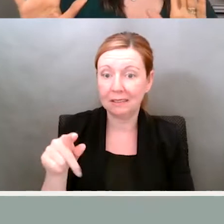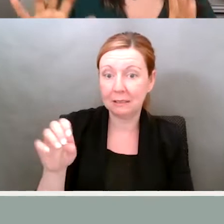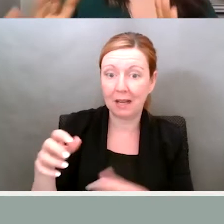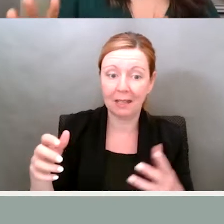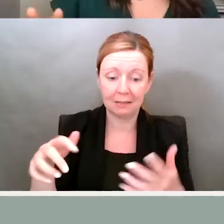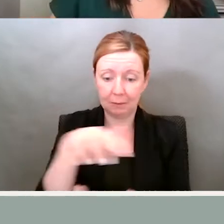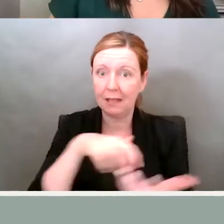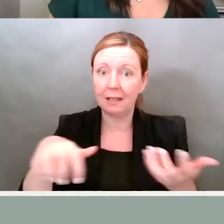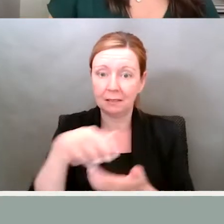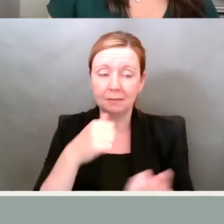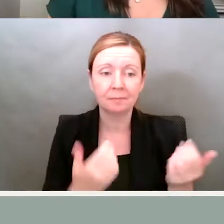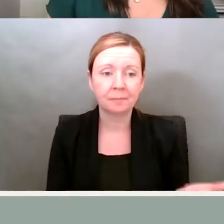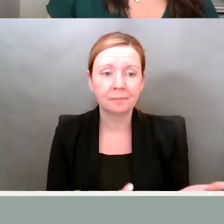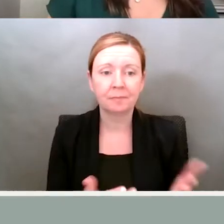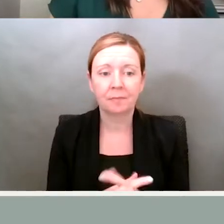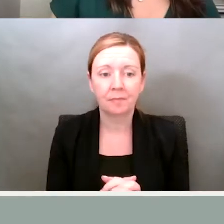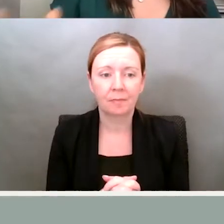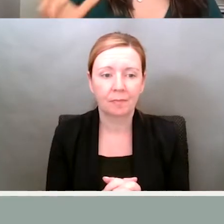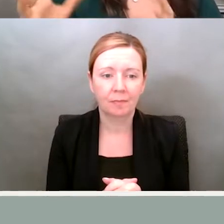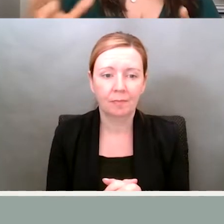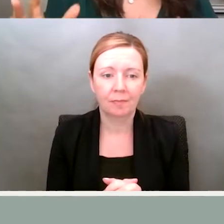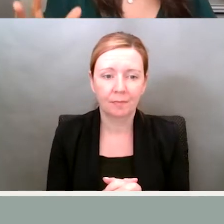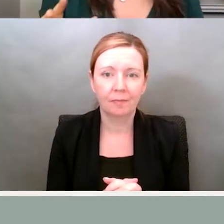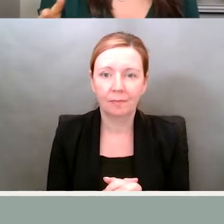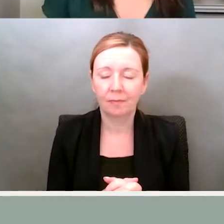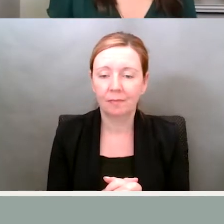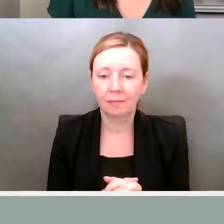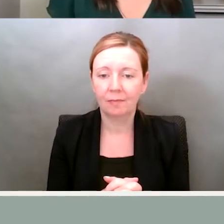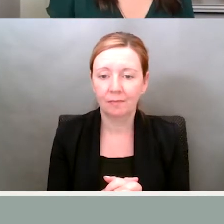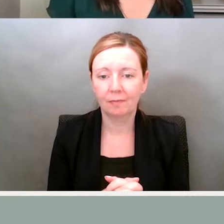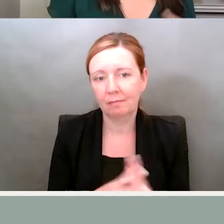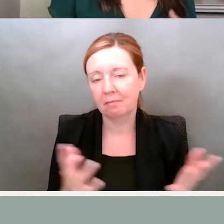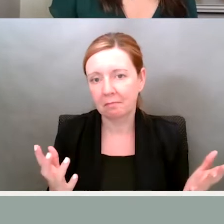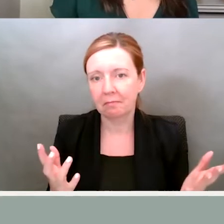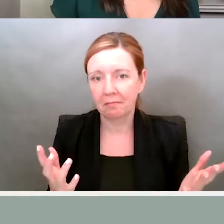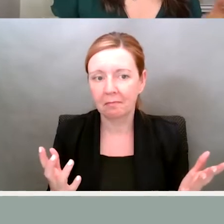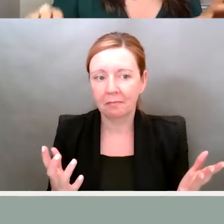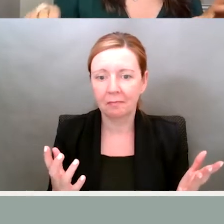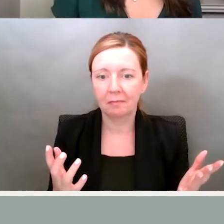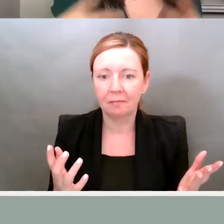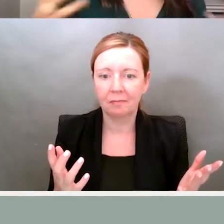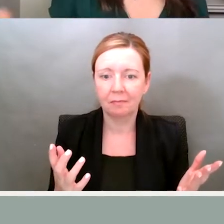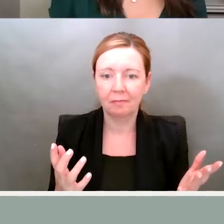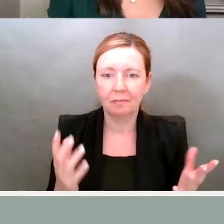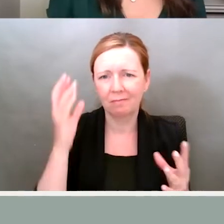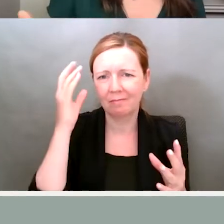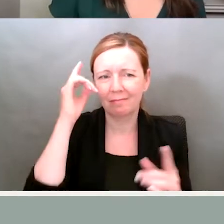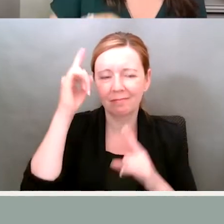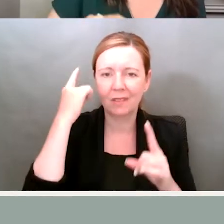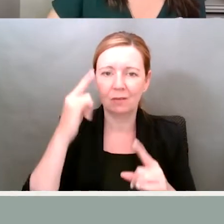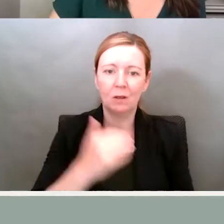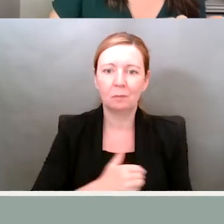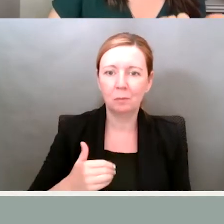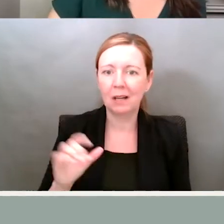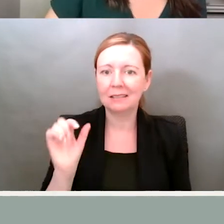And what I did here is I thought about this for breast cancer risk reduction as